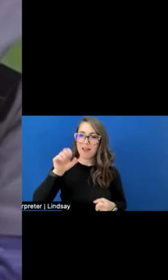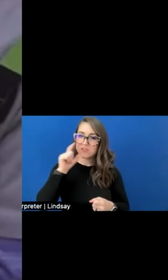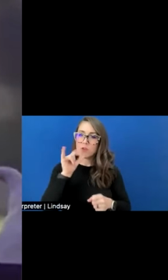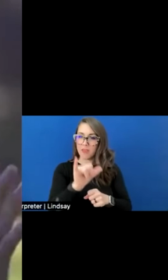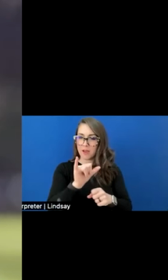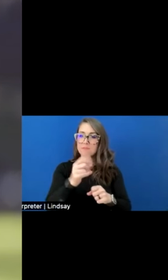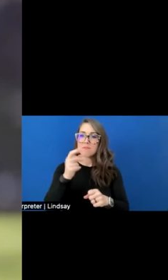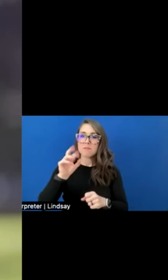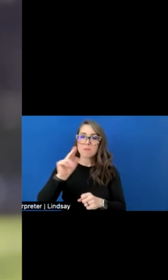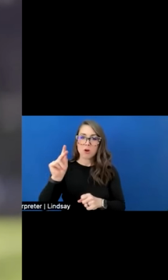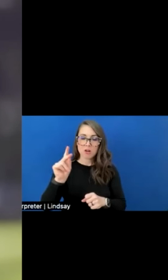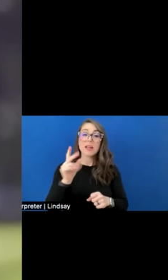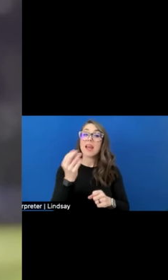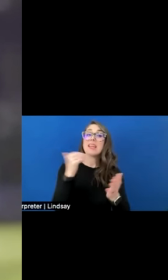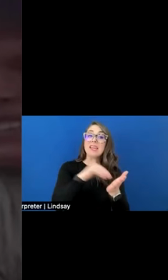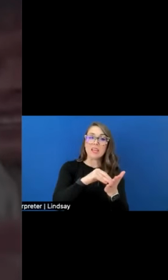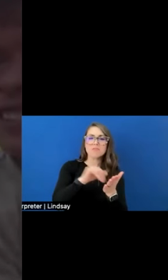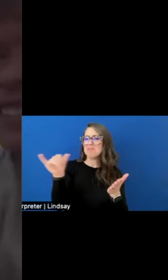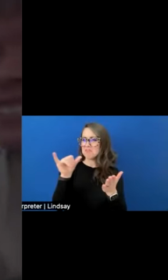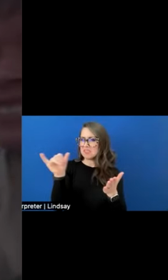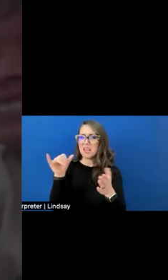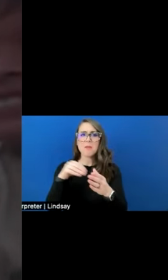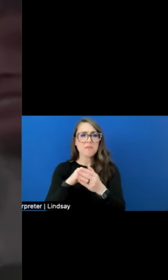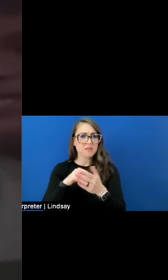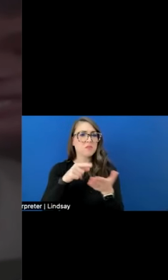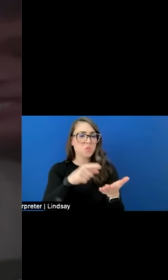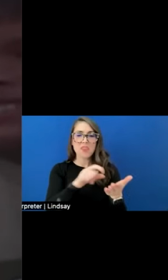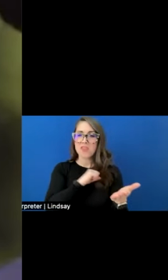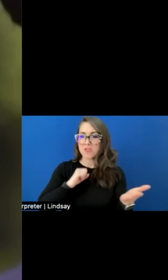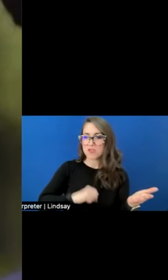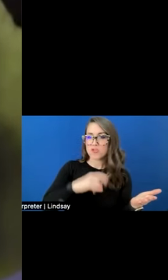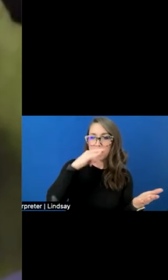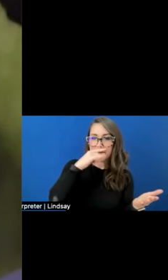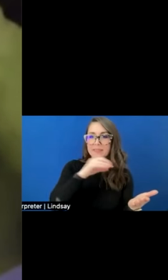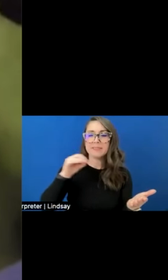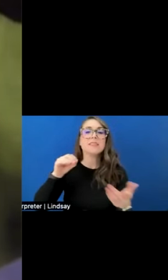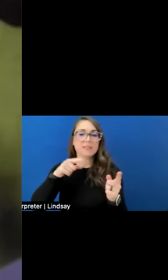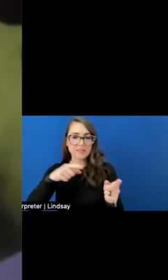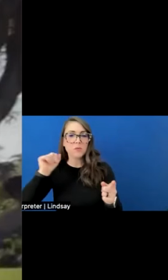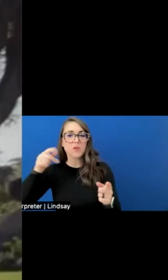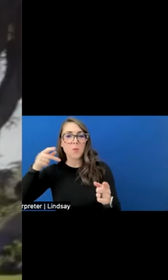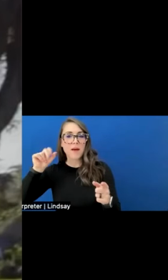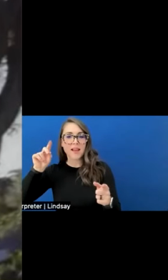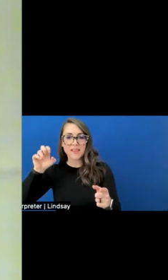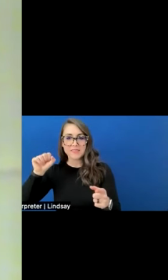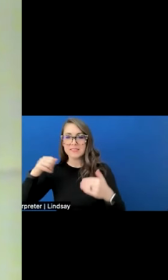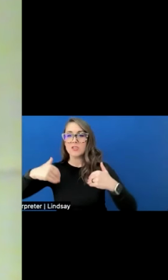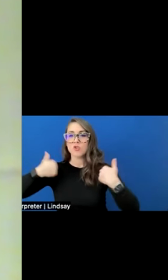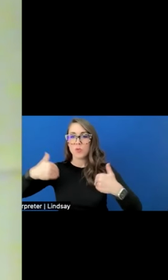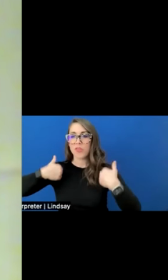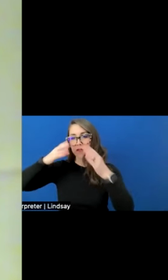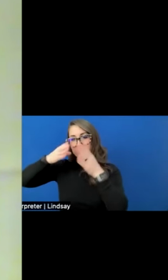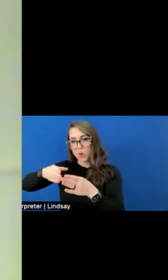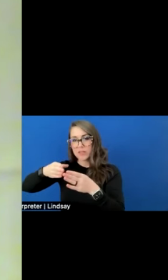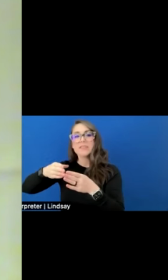our previous grants of Super Kids, this one with OPADES supports youth as agents of change. And I think that's bodes